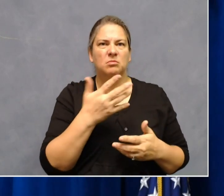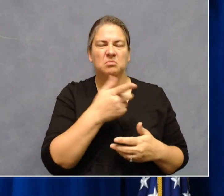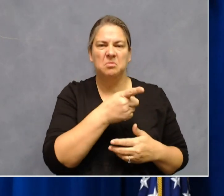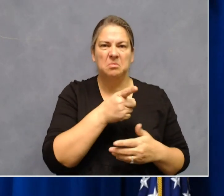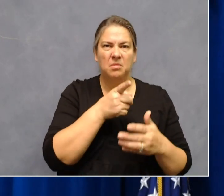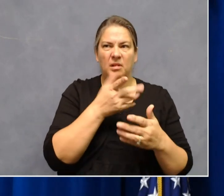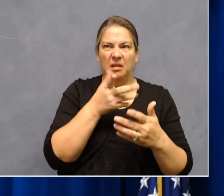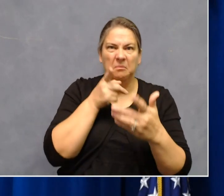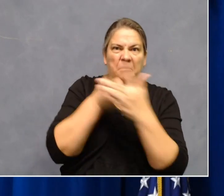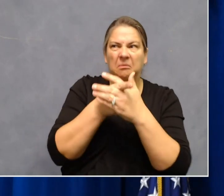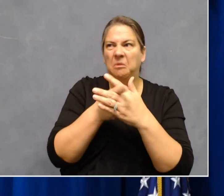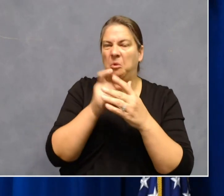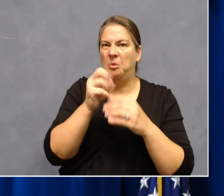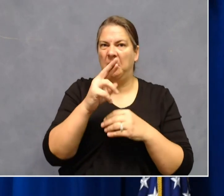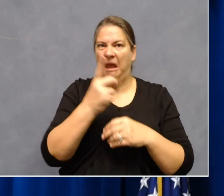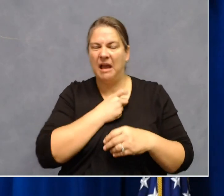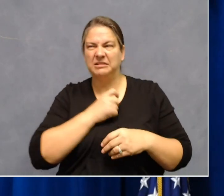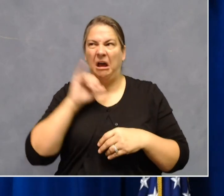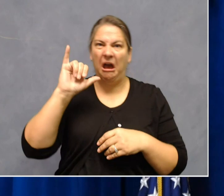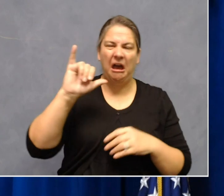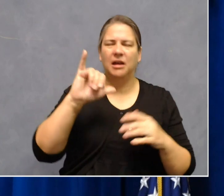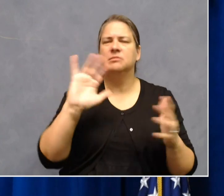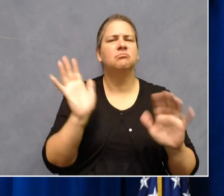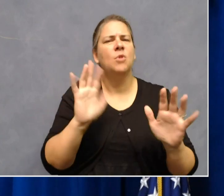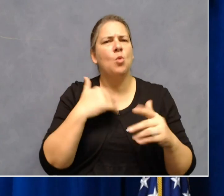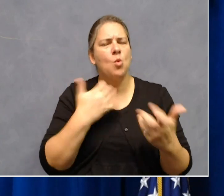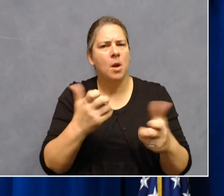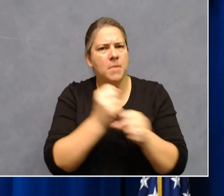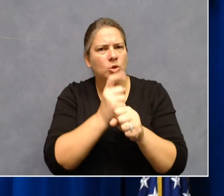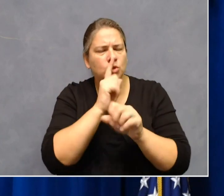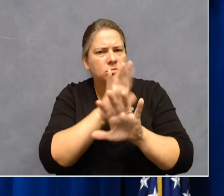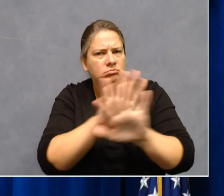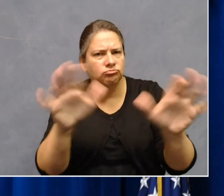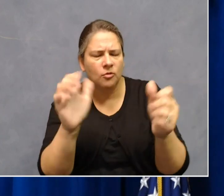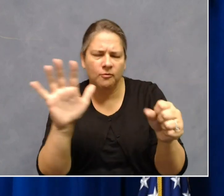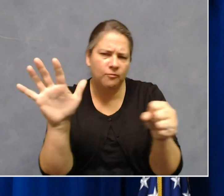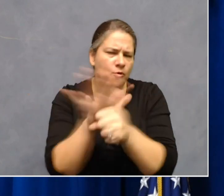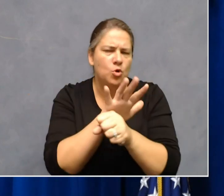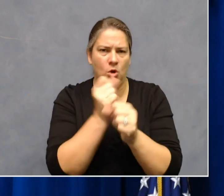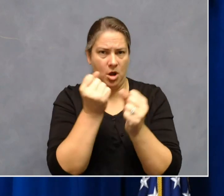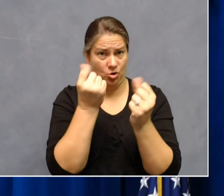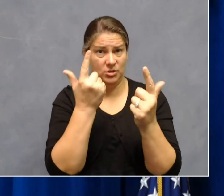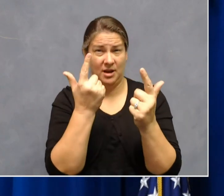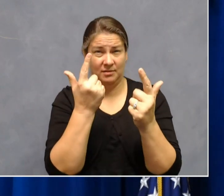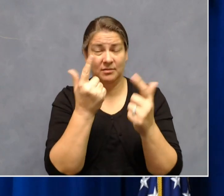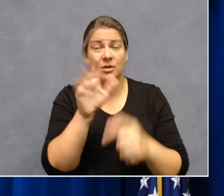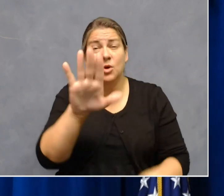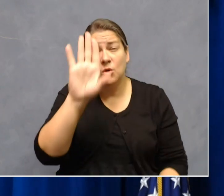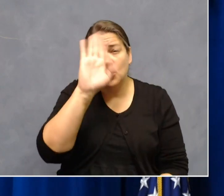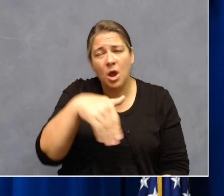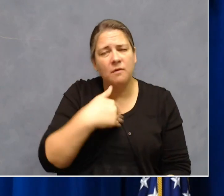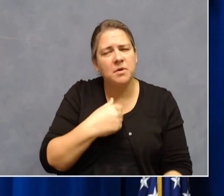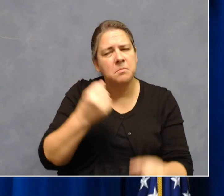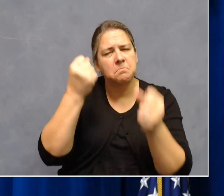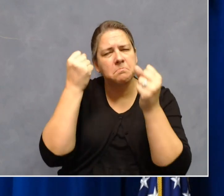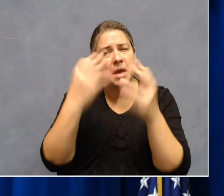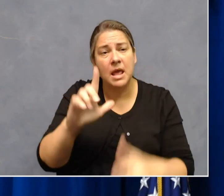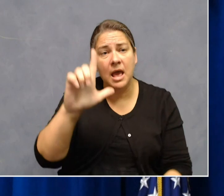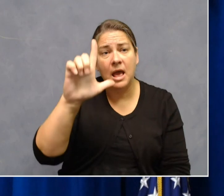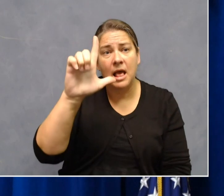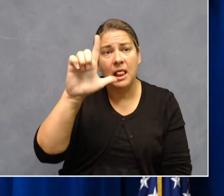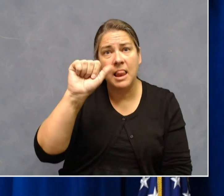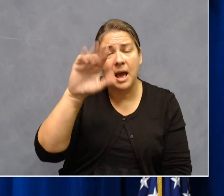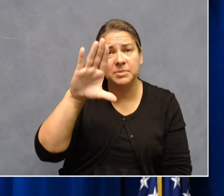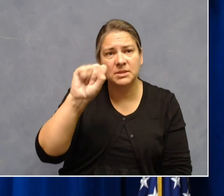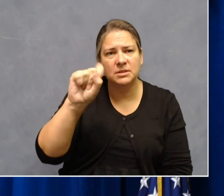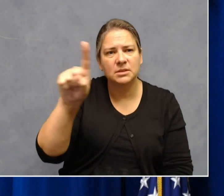our ability. Remember, there are still hundreds of labs out there that send in data that sometimes make